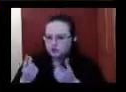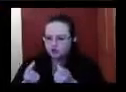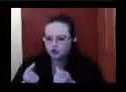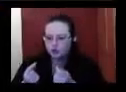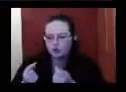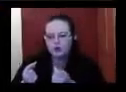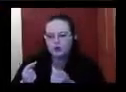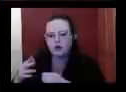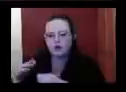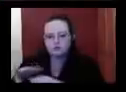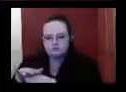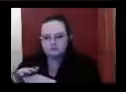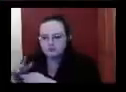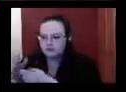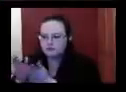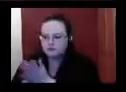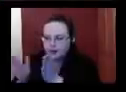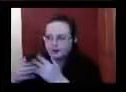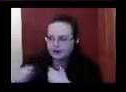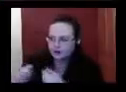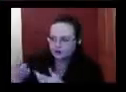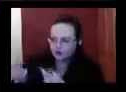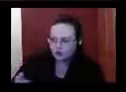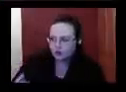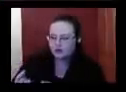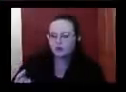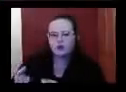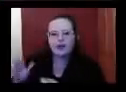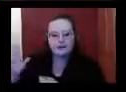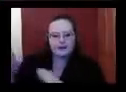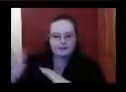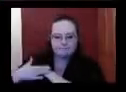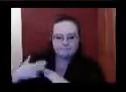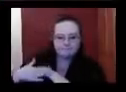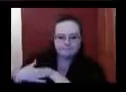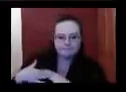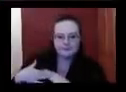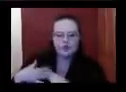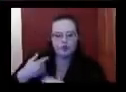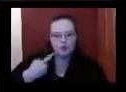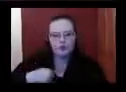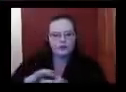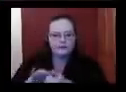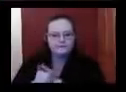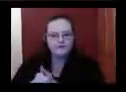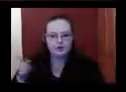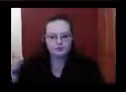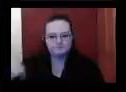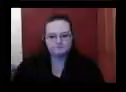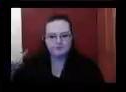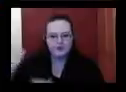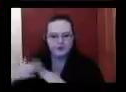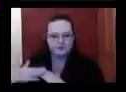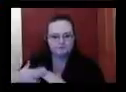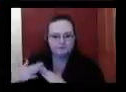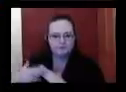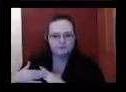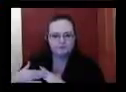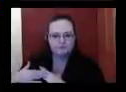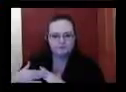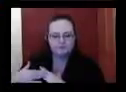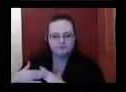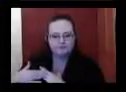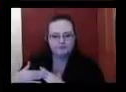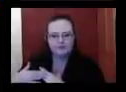follow. We'll continue to take direction from Halton Public Health when it comes to those protocols as